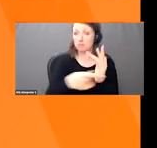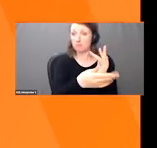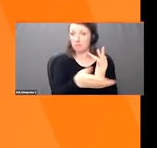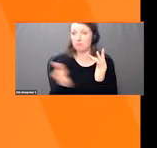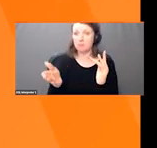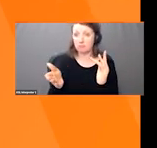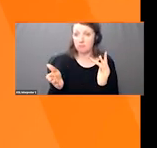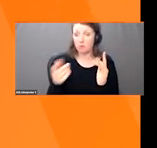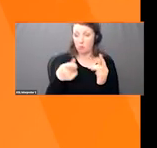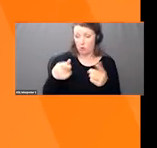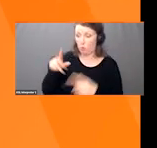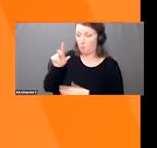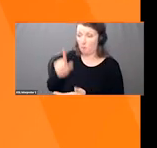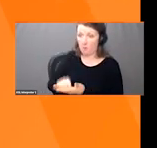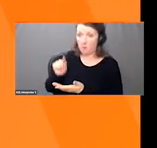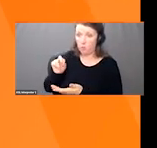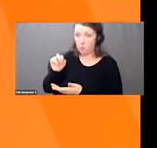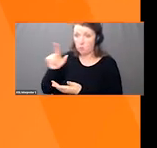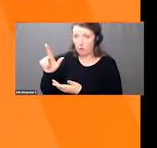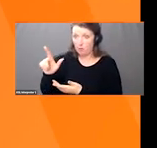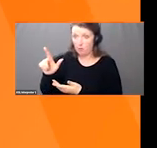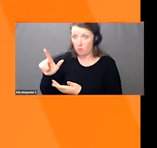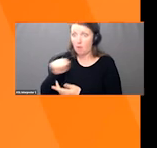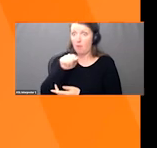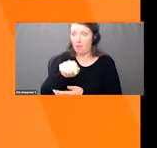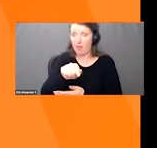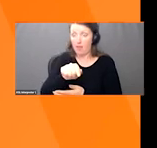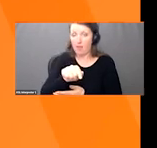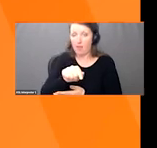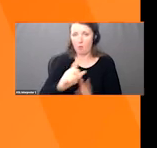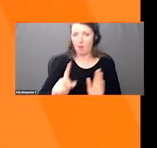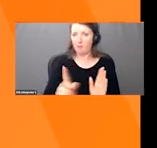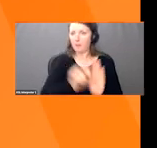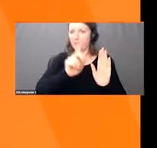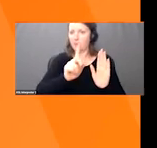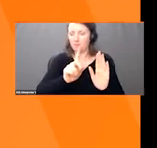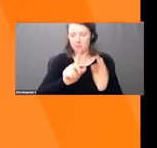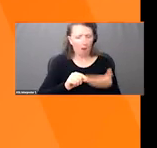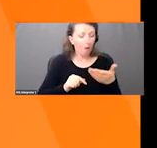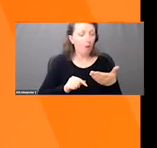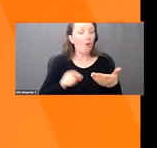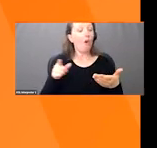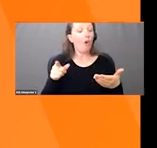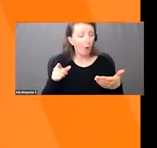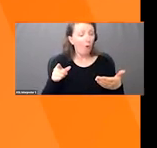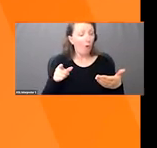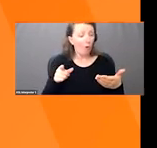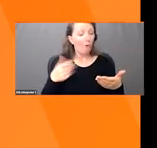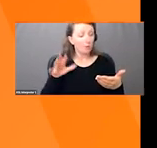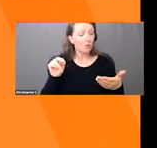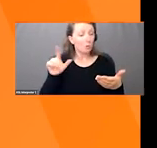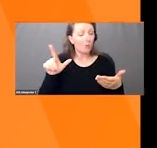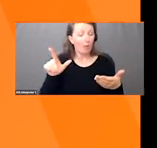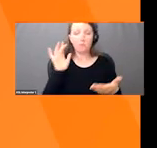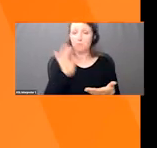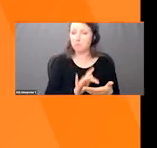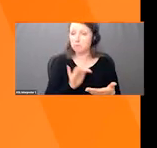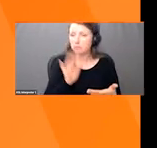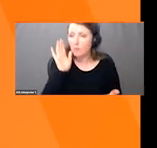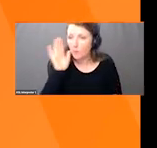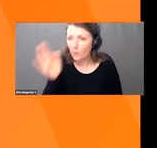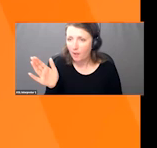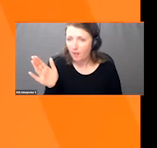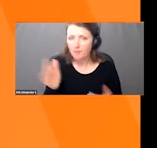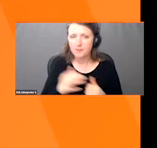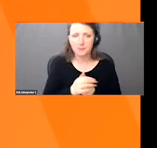SEO is search engine optimization. What that relates to in this context is if